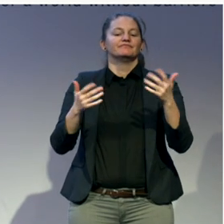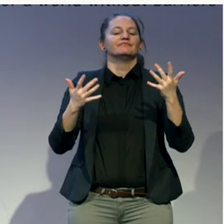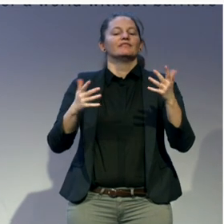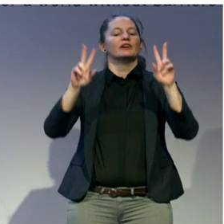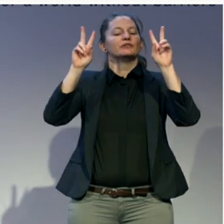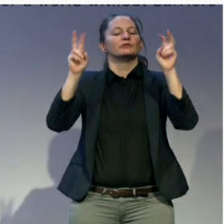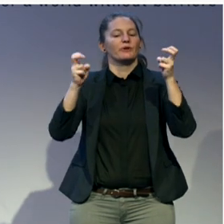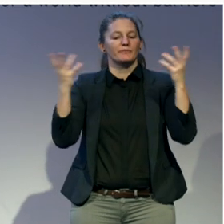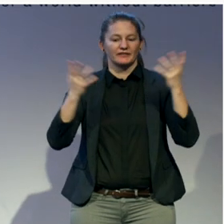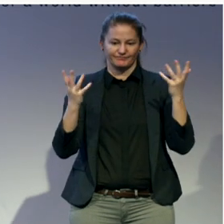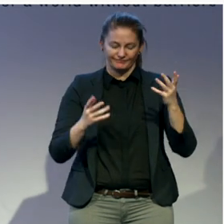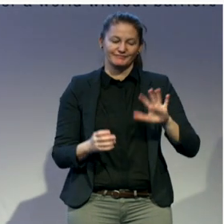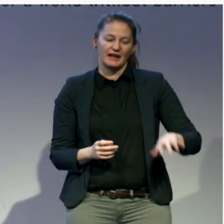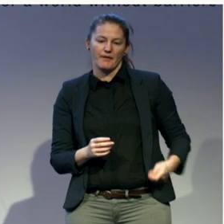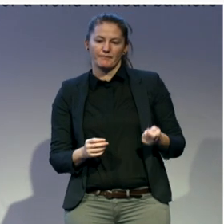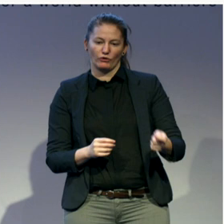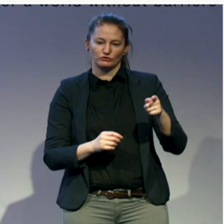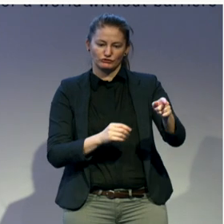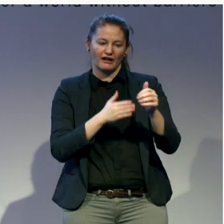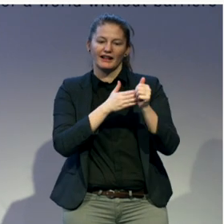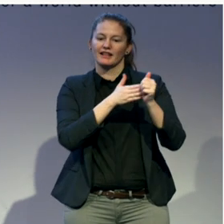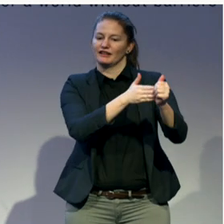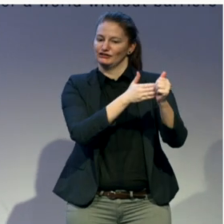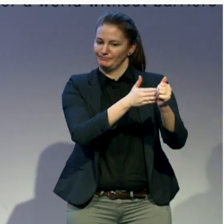Cambodia, promoted by Light for the World.